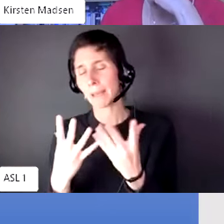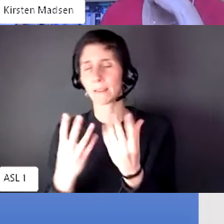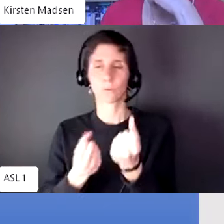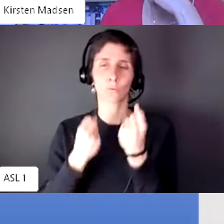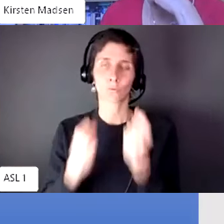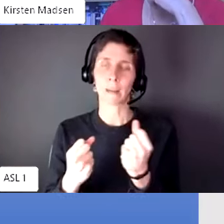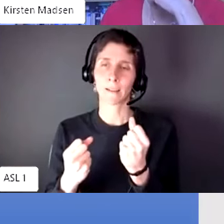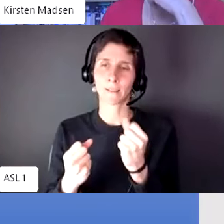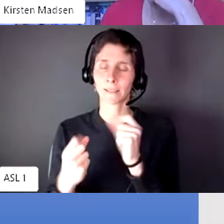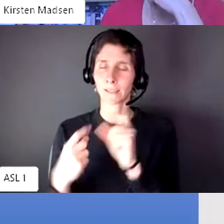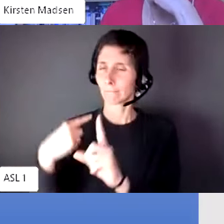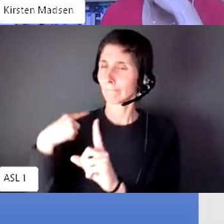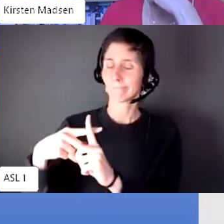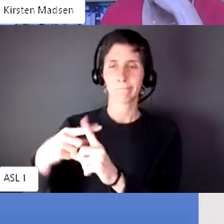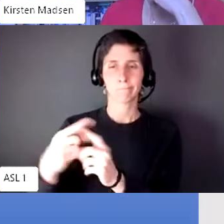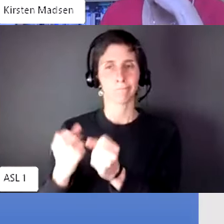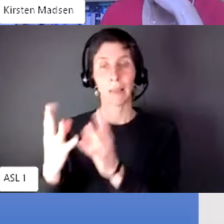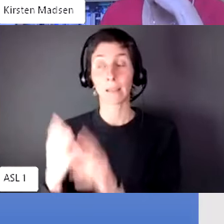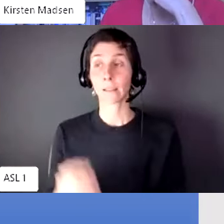made sure in my last